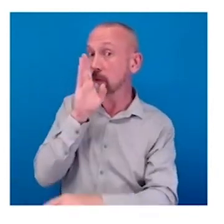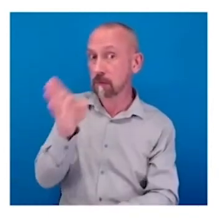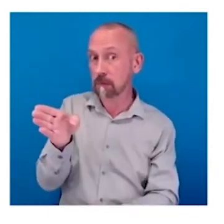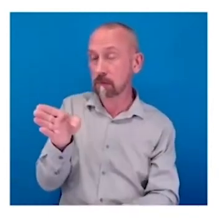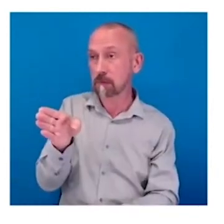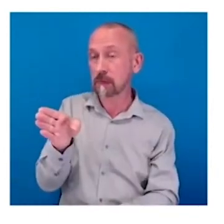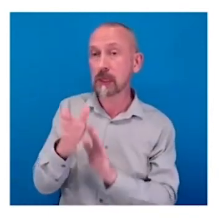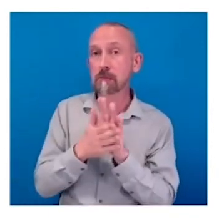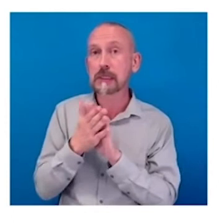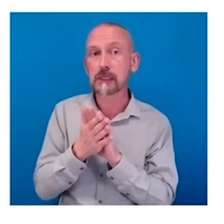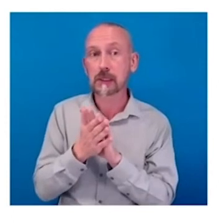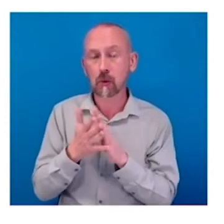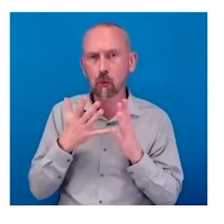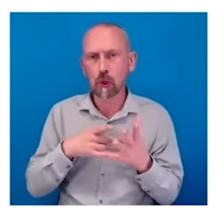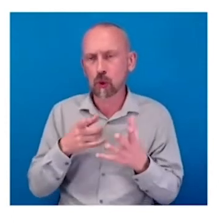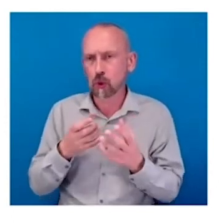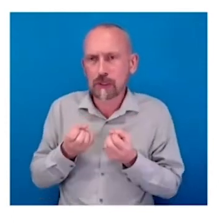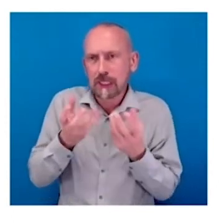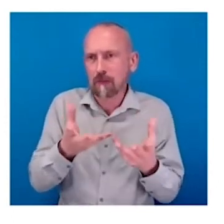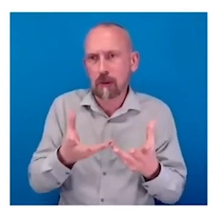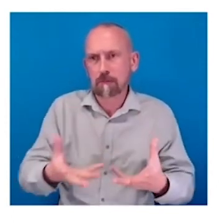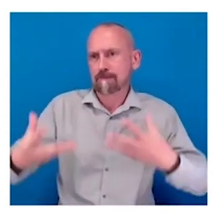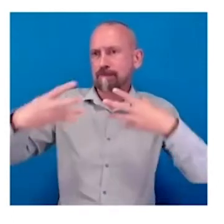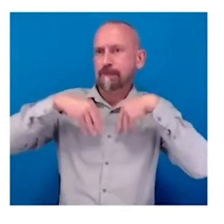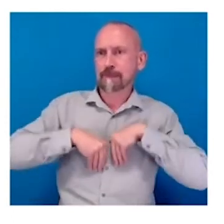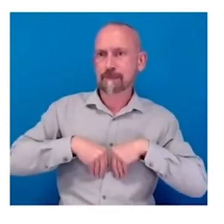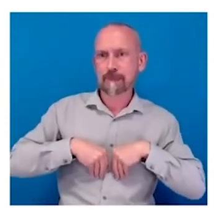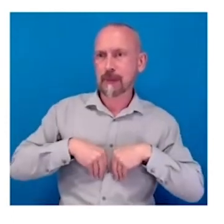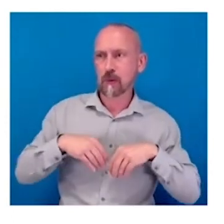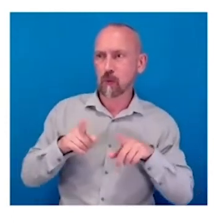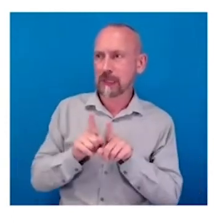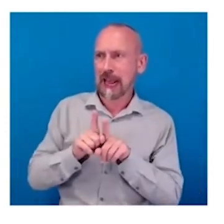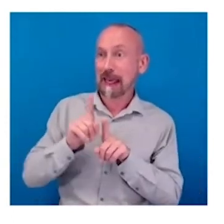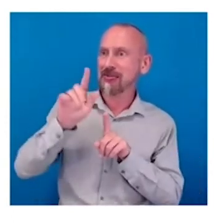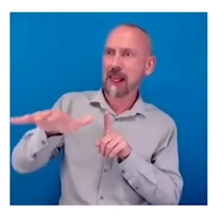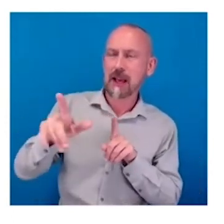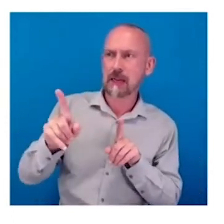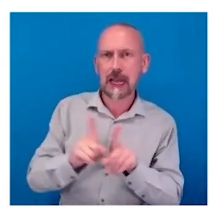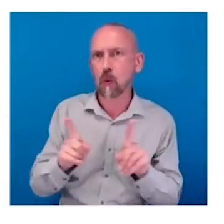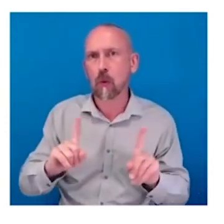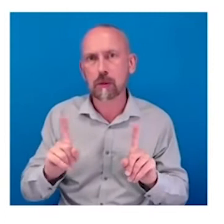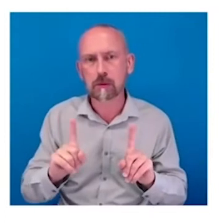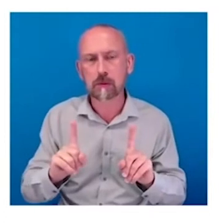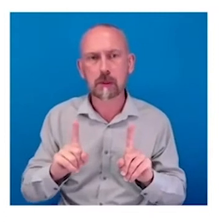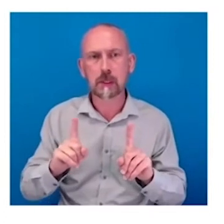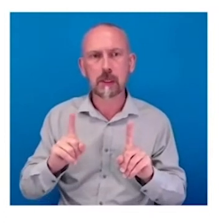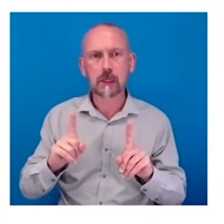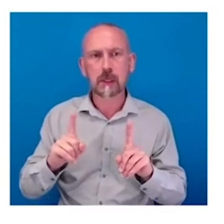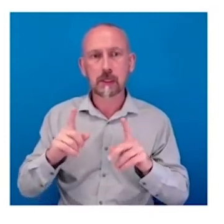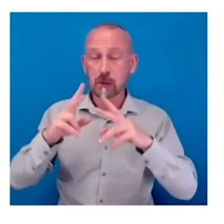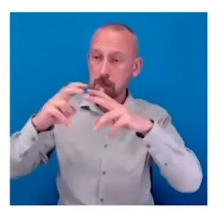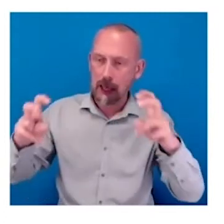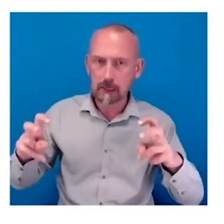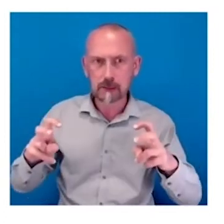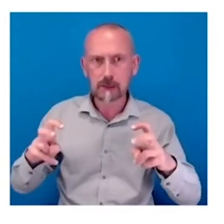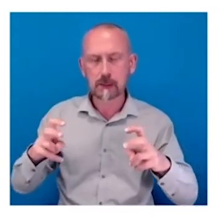auditorily transport them there, right into the middle of the courtyard, and they can, as the changing of the guard